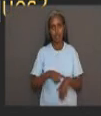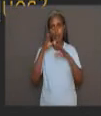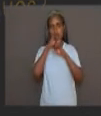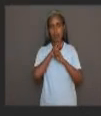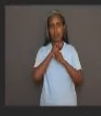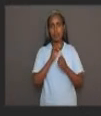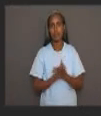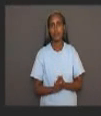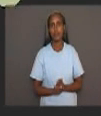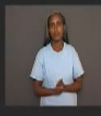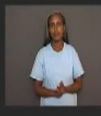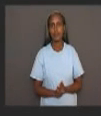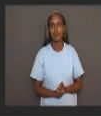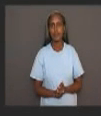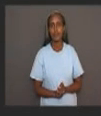Time's up!